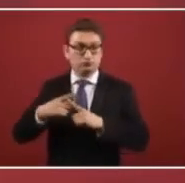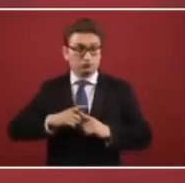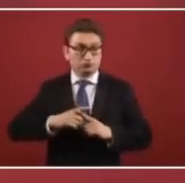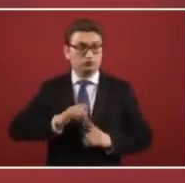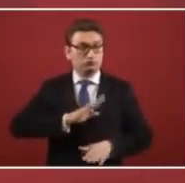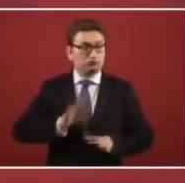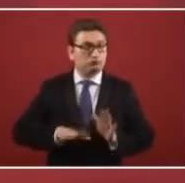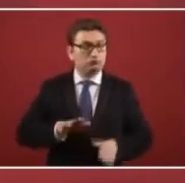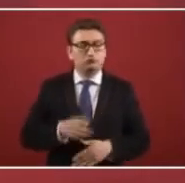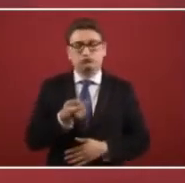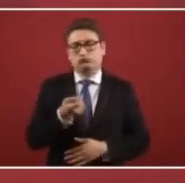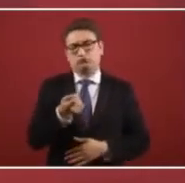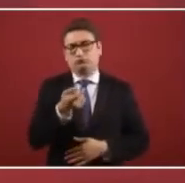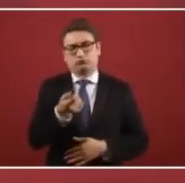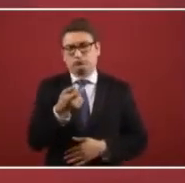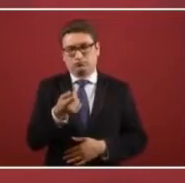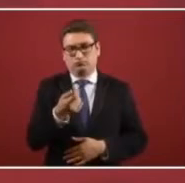employees of the